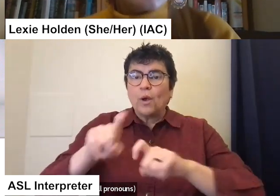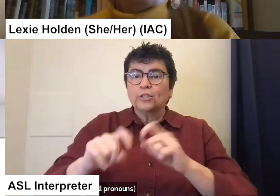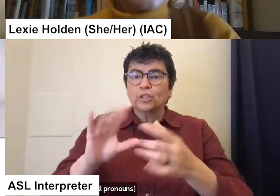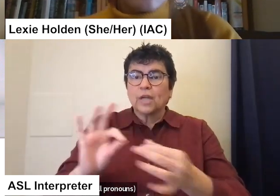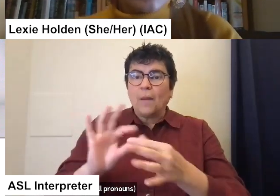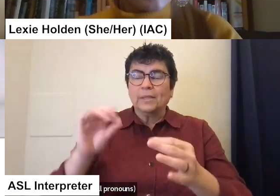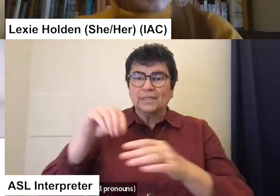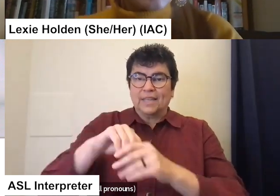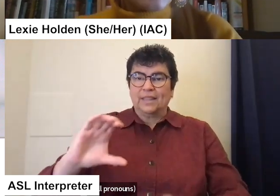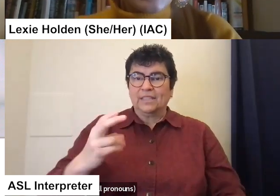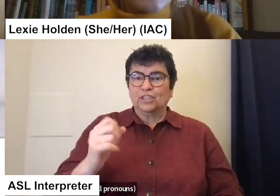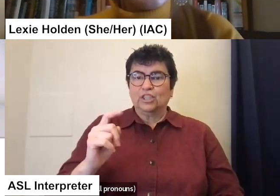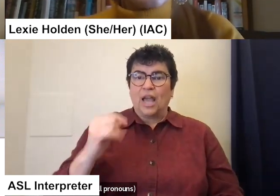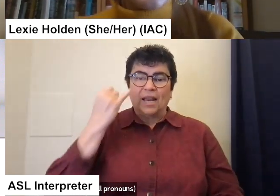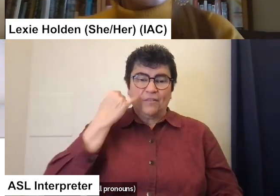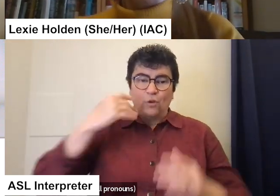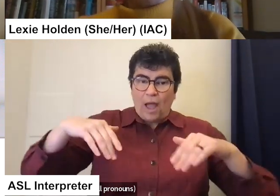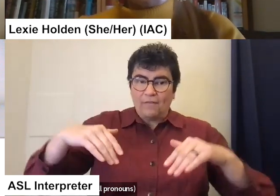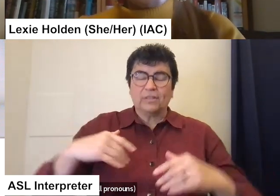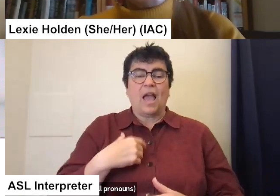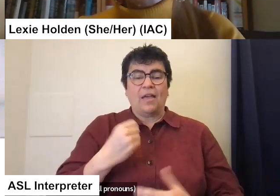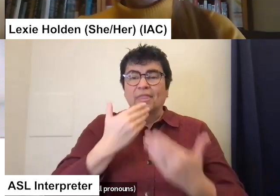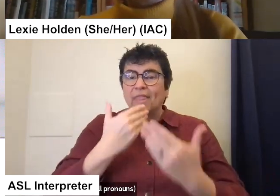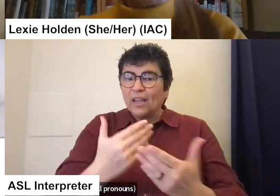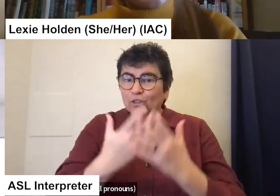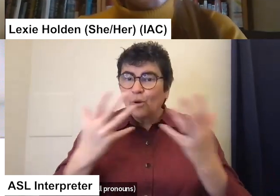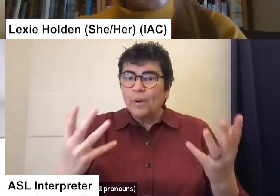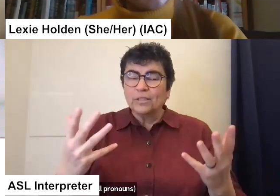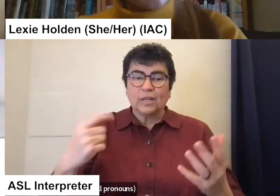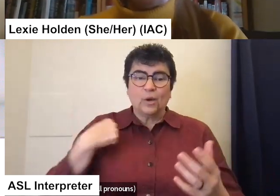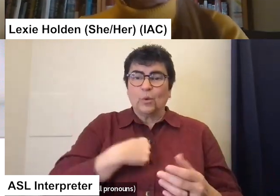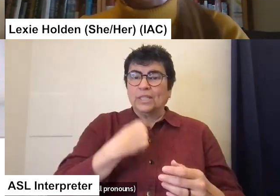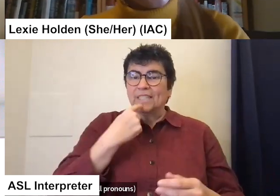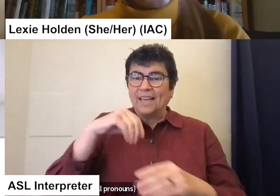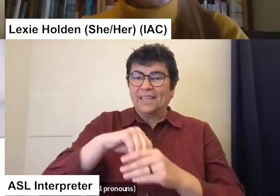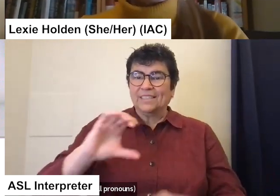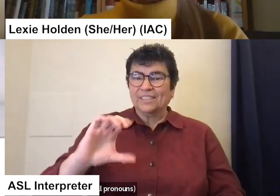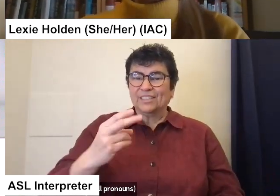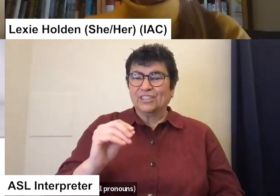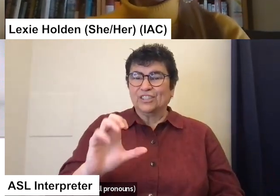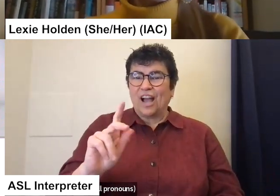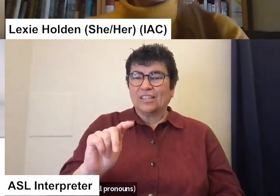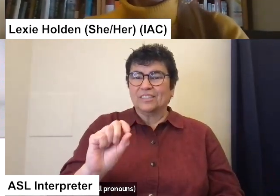in the chat if you have not already done so. And thank you so much, or as we say in Choctaw, Yakoke.